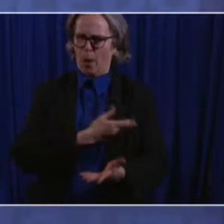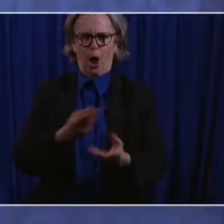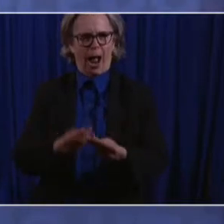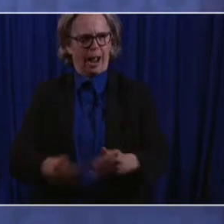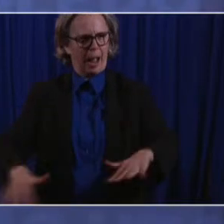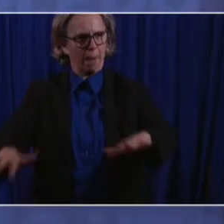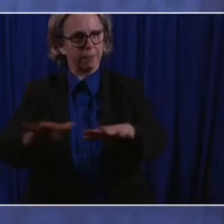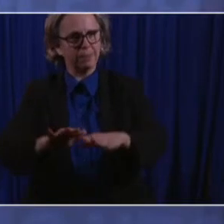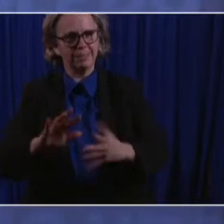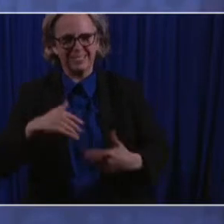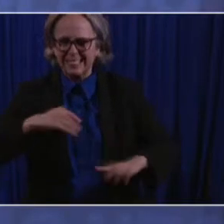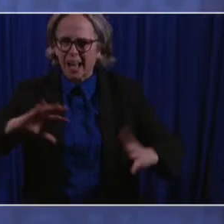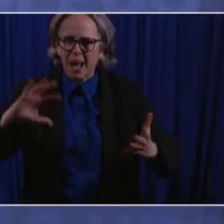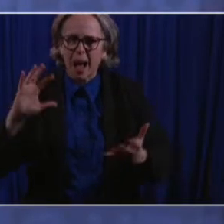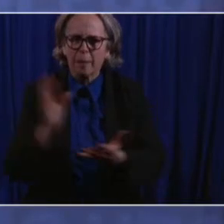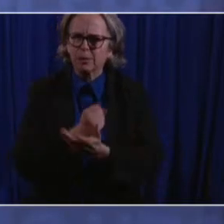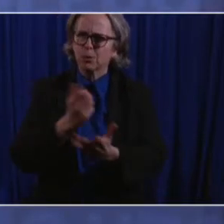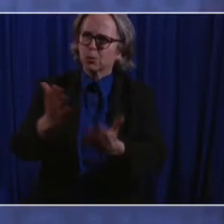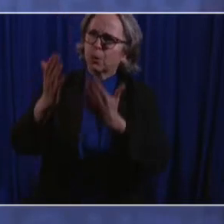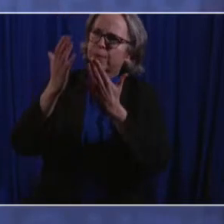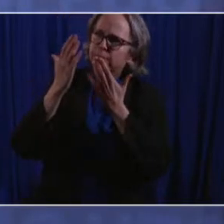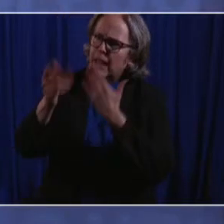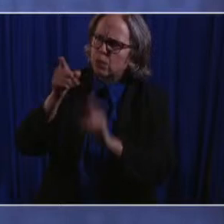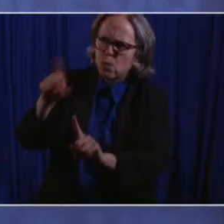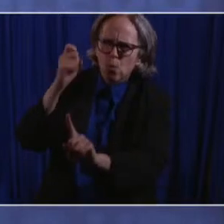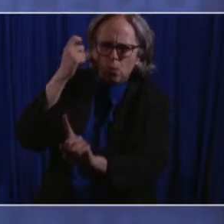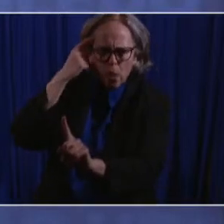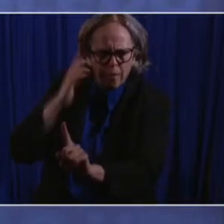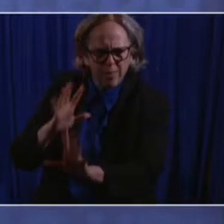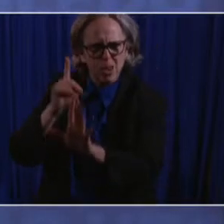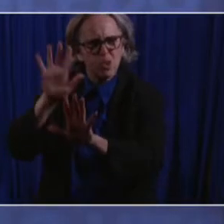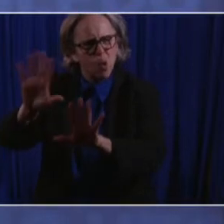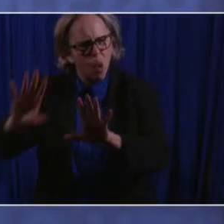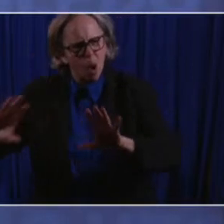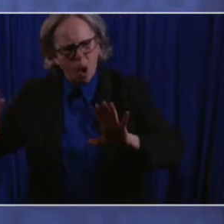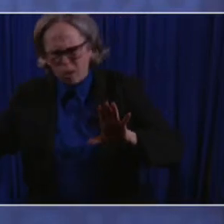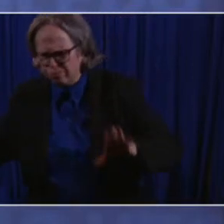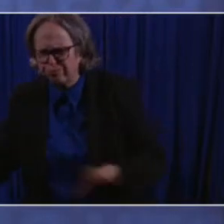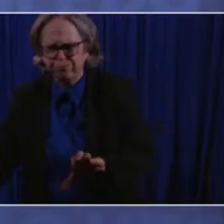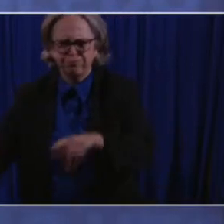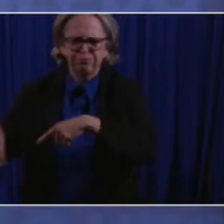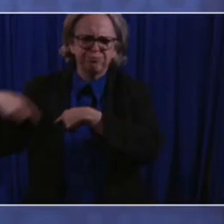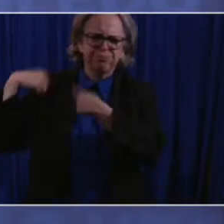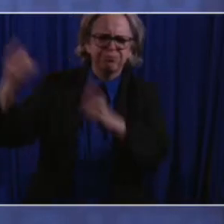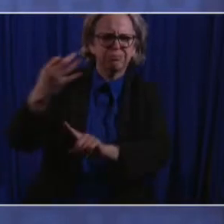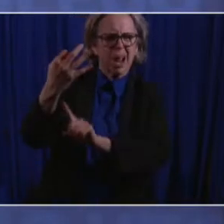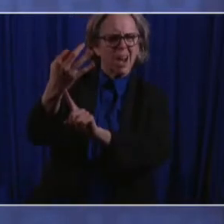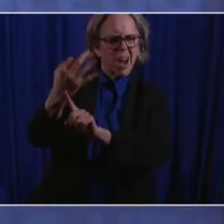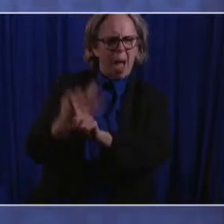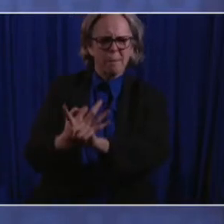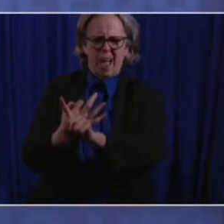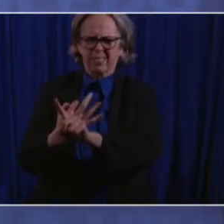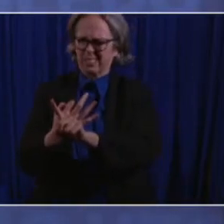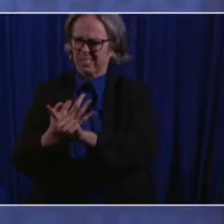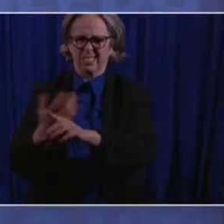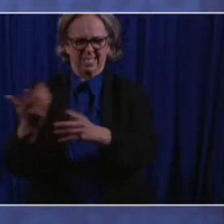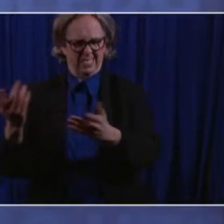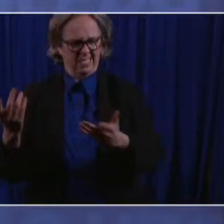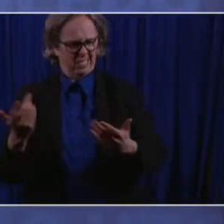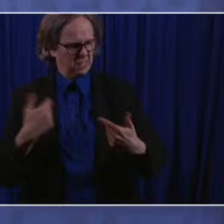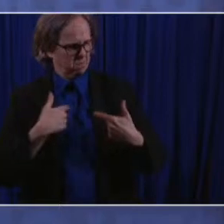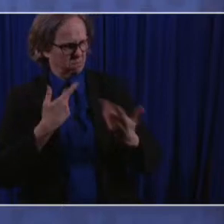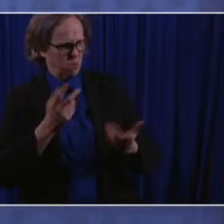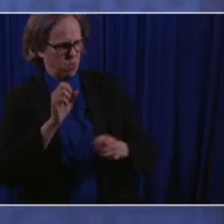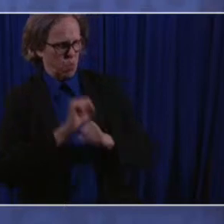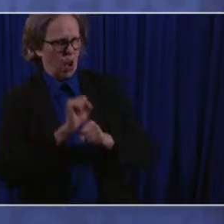governor. During my 9 months at the University of Toledo, brief but busy, I've had many opportunities